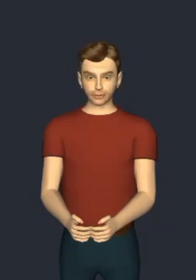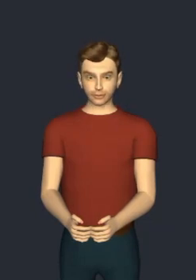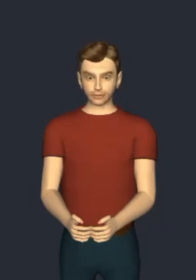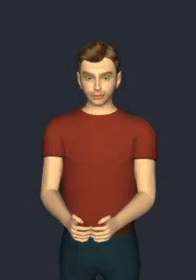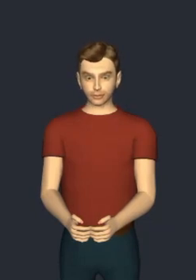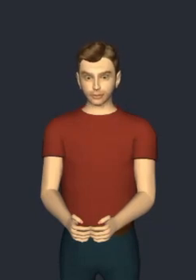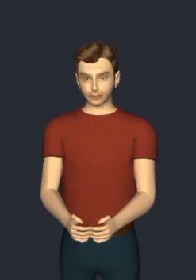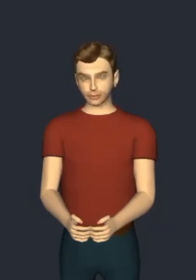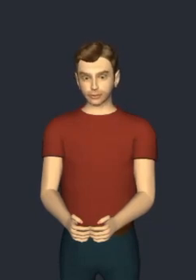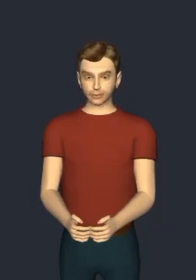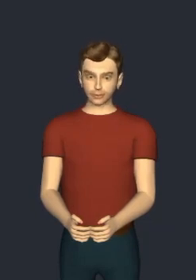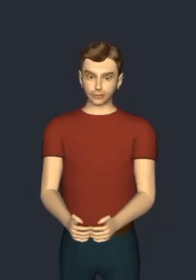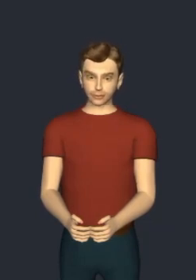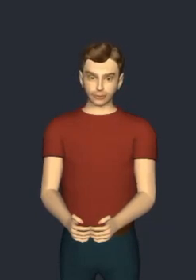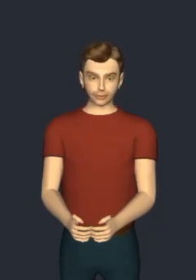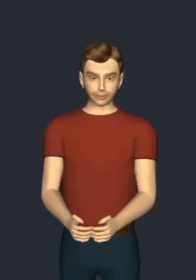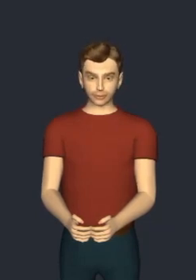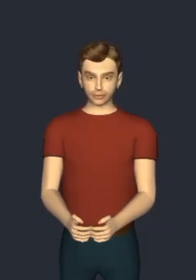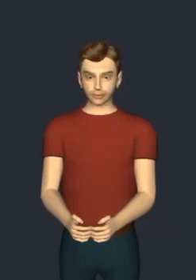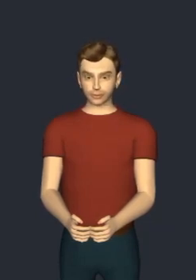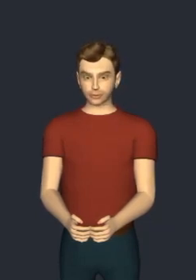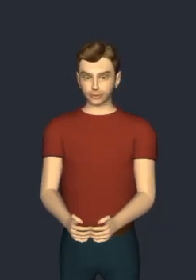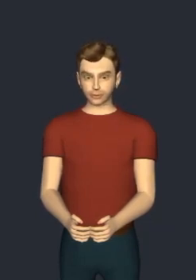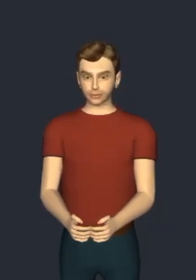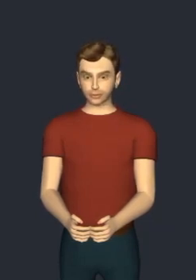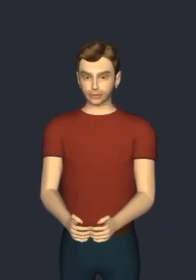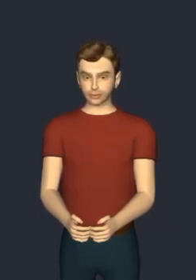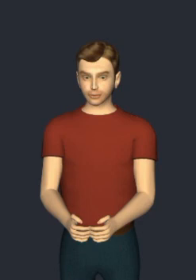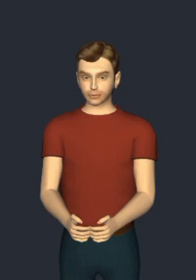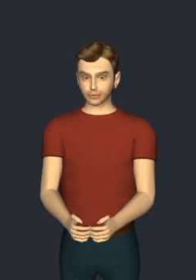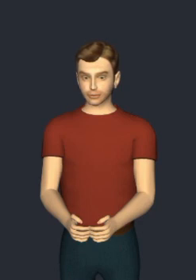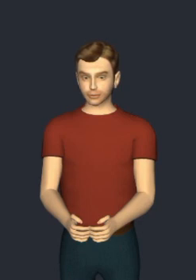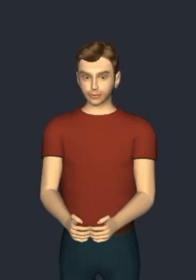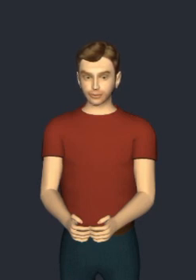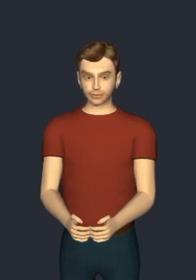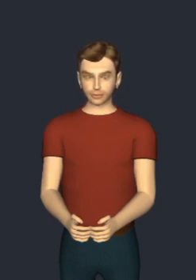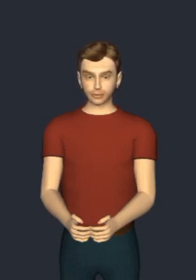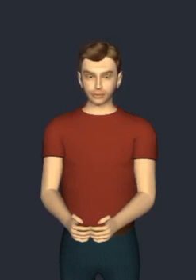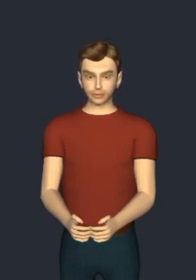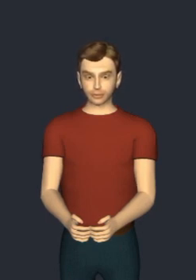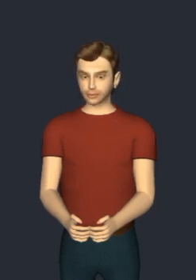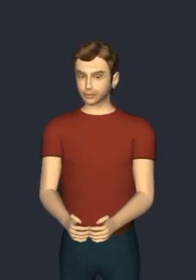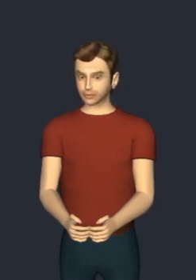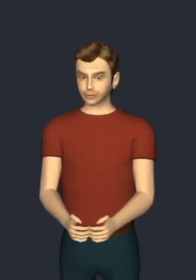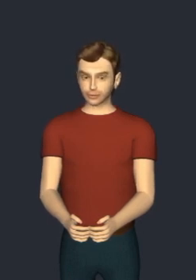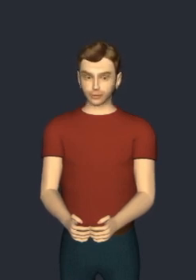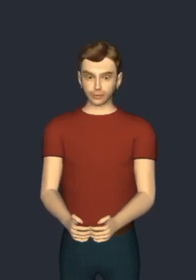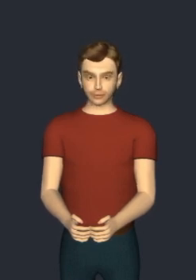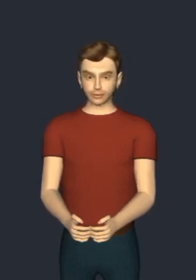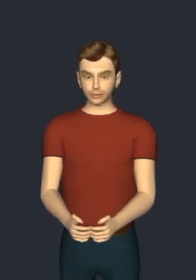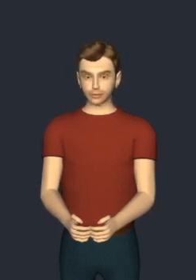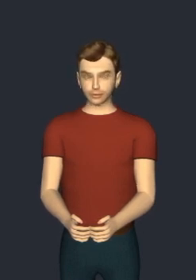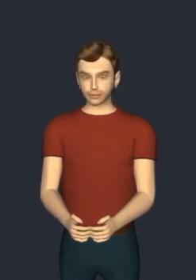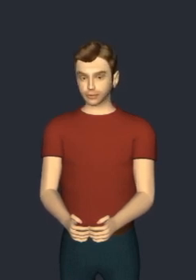main tool of the SAWAN-Deaf supportive solution. This is the SAWAN Sinhala sign language generating tool. Once you see this interface, you can see there are main 4 sections. I go one by. The first one is for